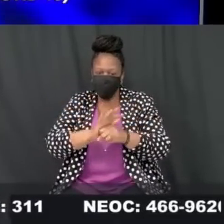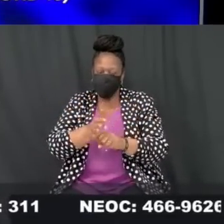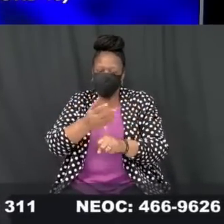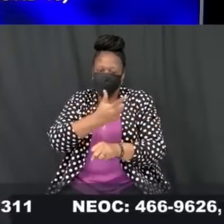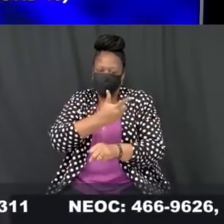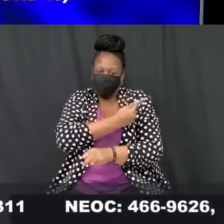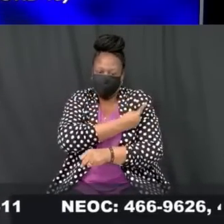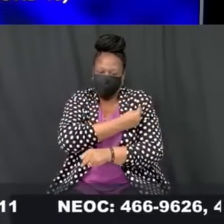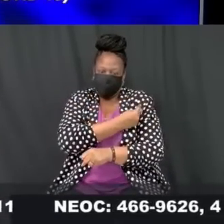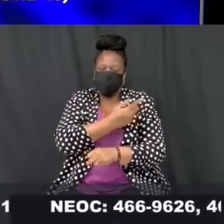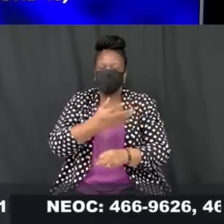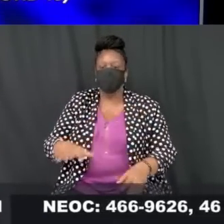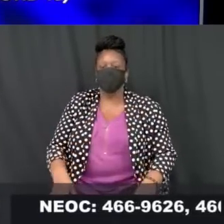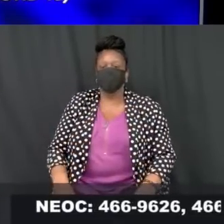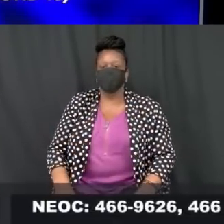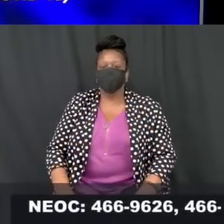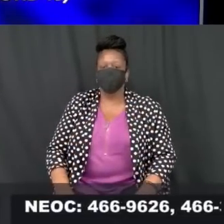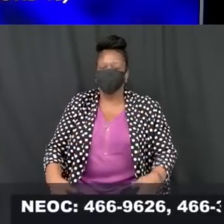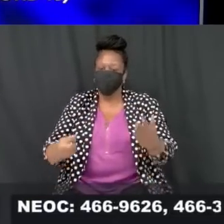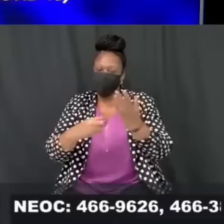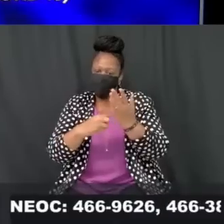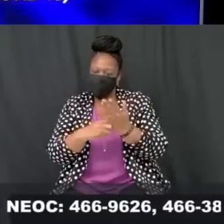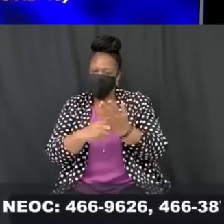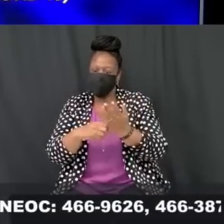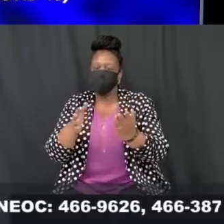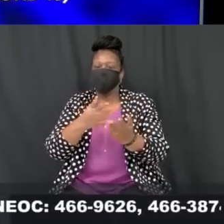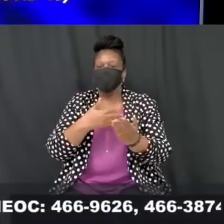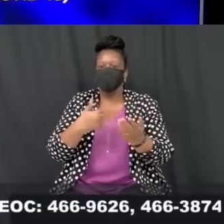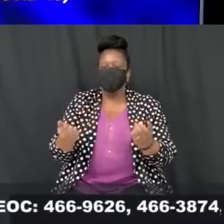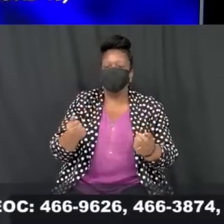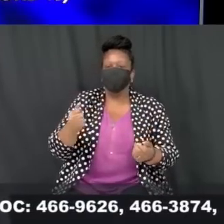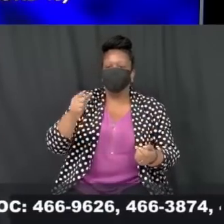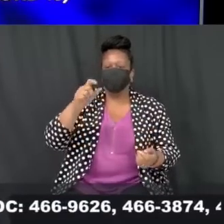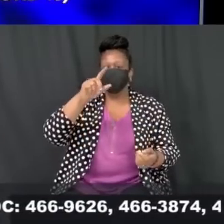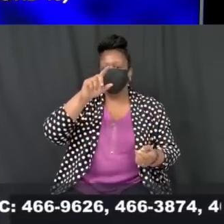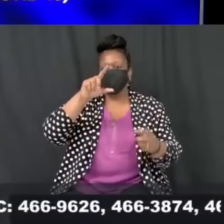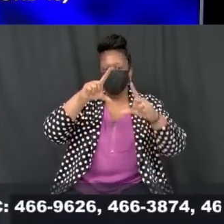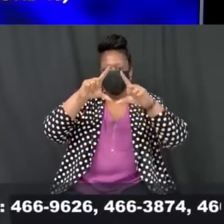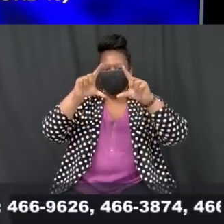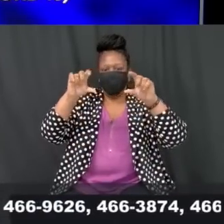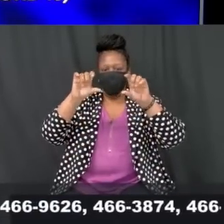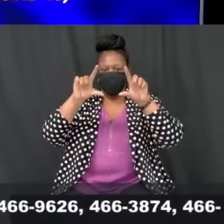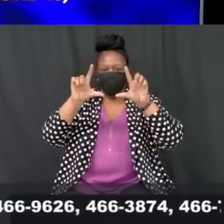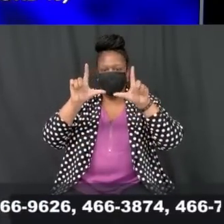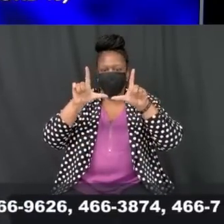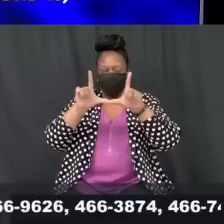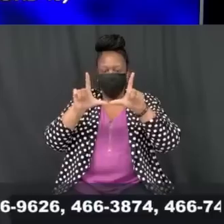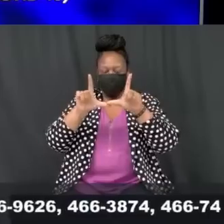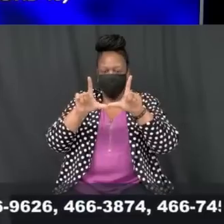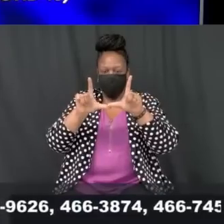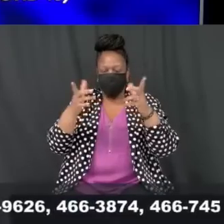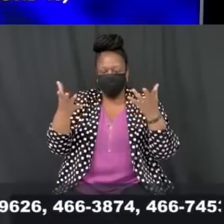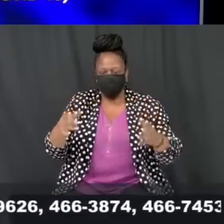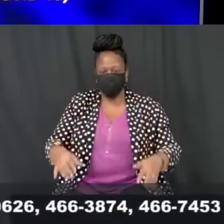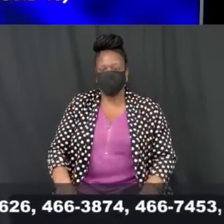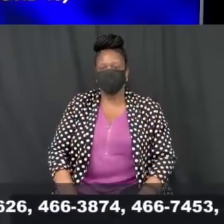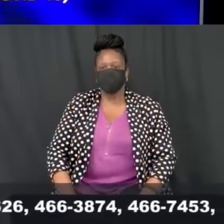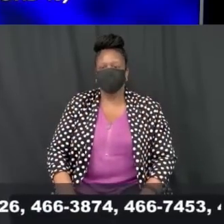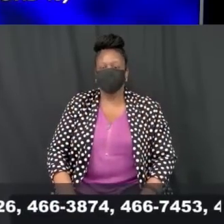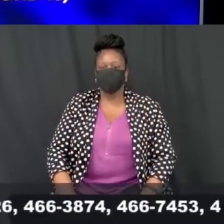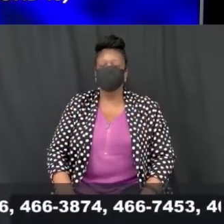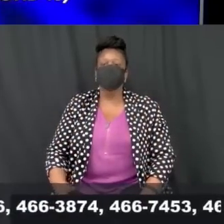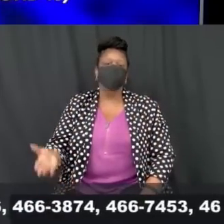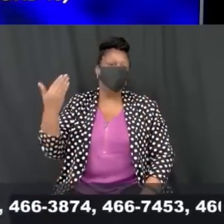ticket, and a government-issued ID. You will then have your temperature checked and your contact details